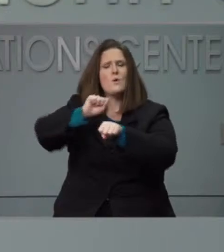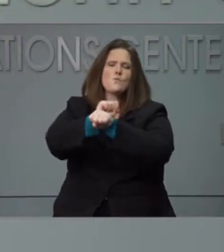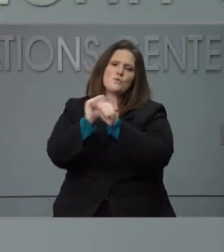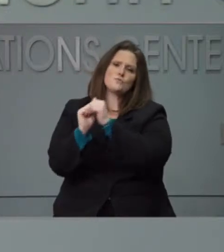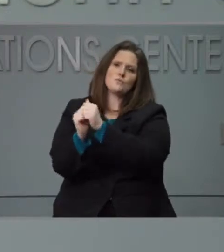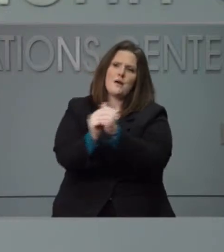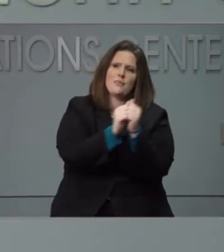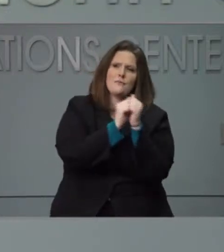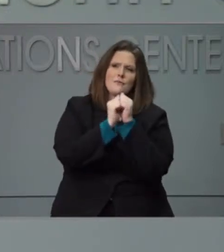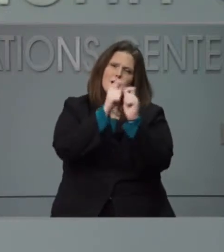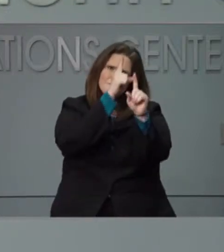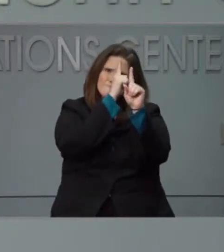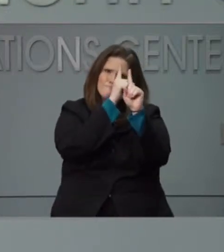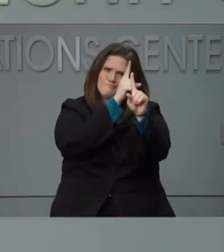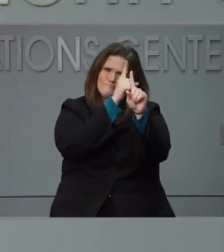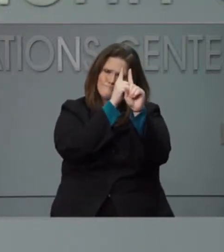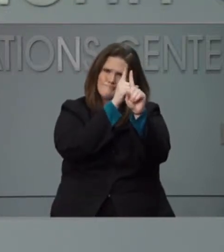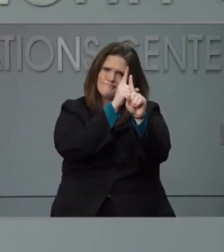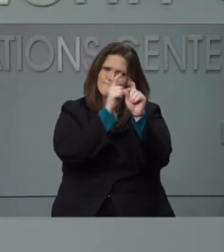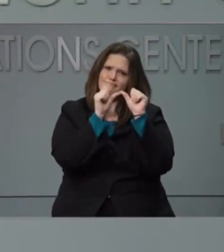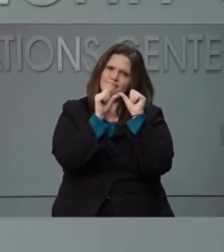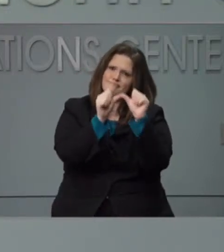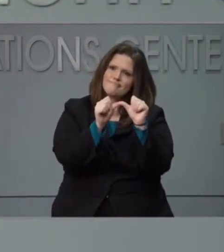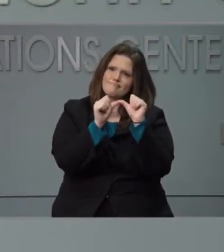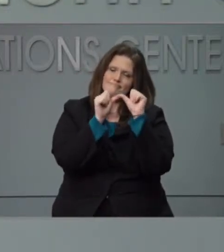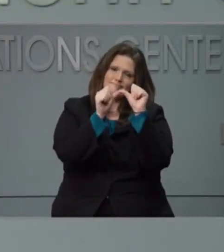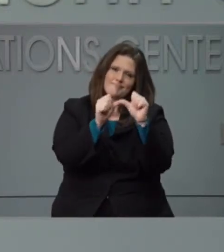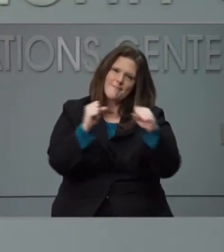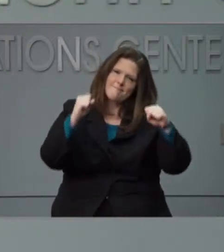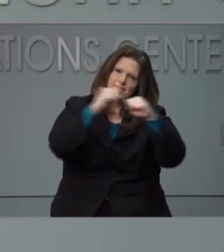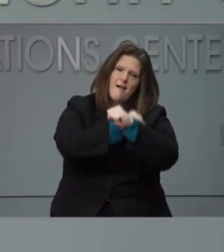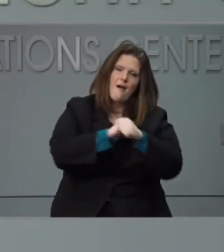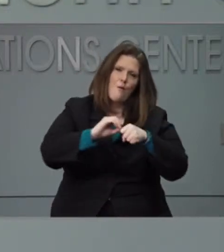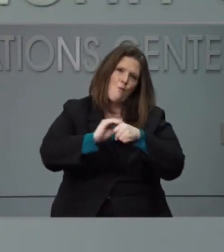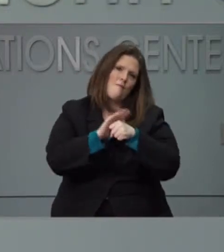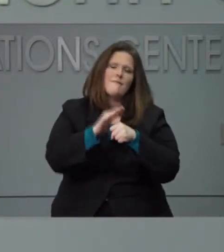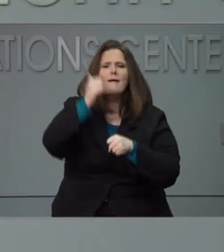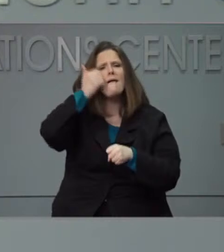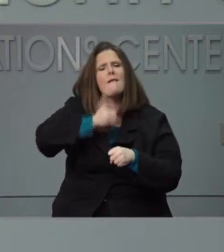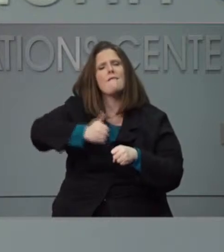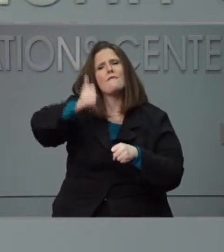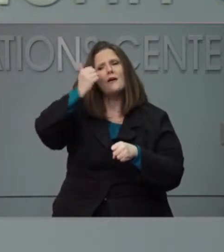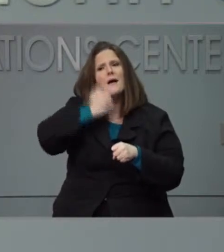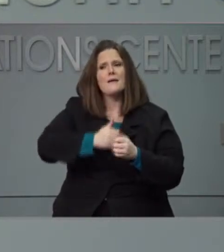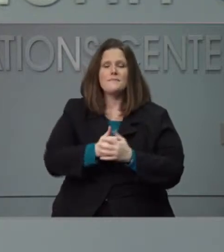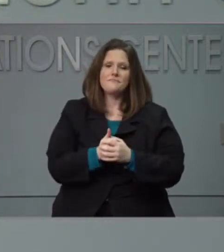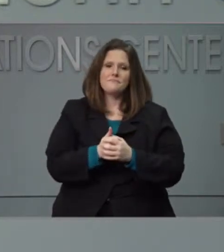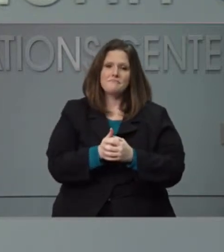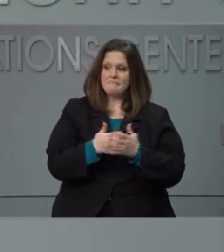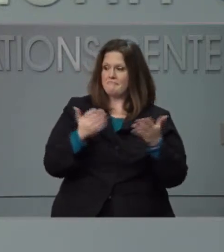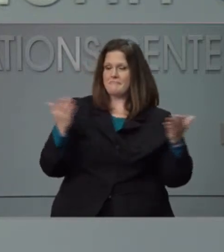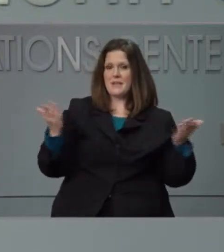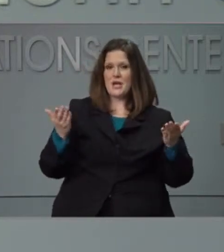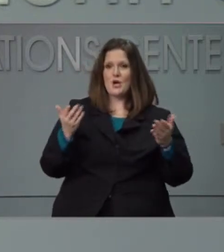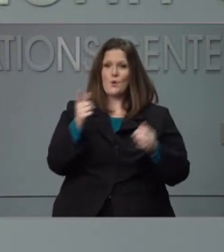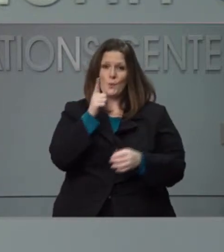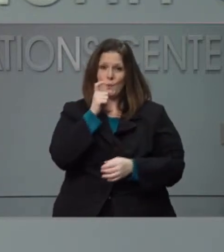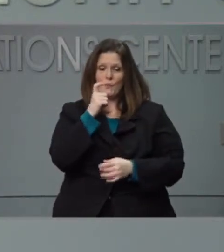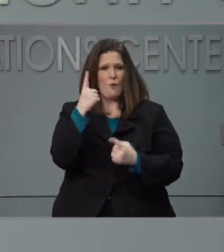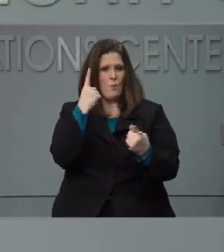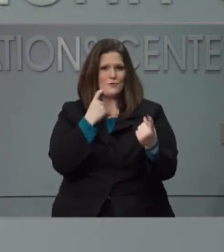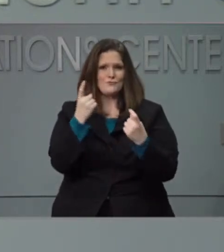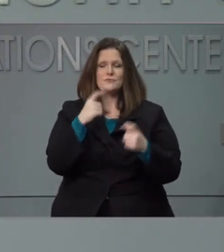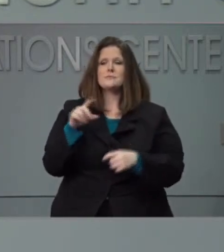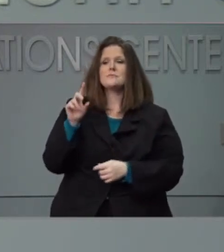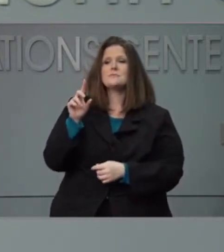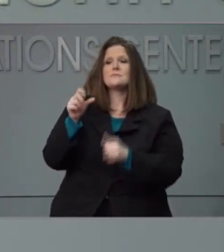focused every day on our fight against this virus. Also with me today is our Deputy Director